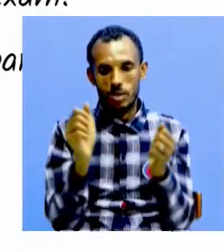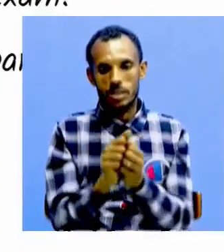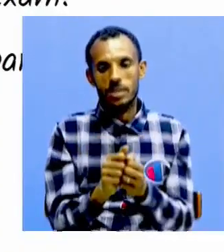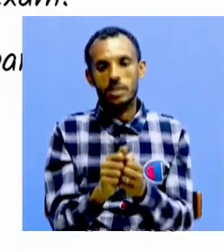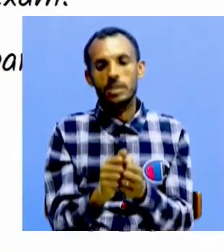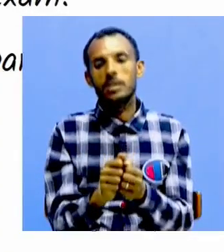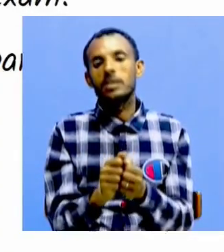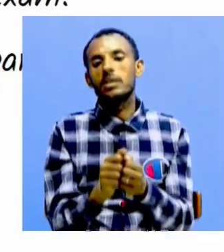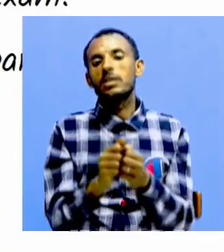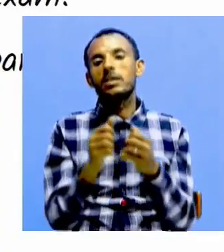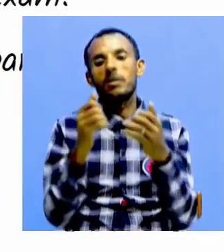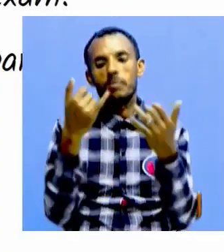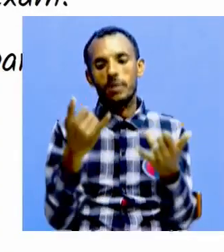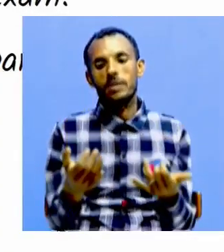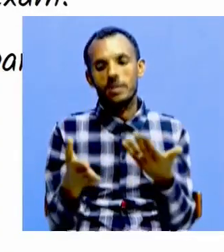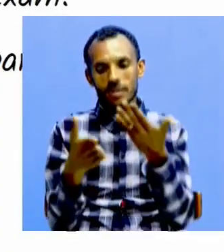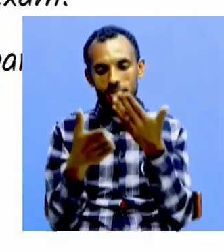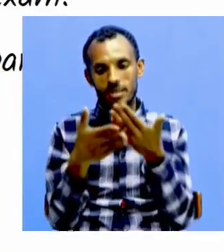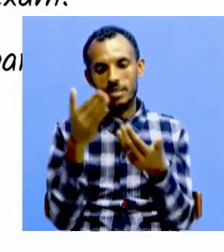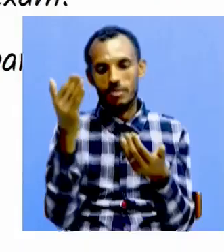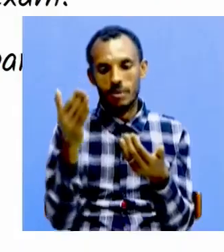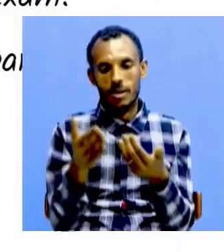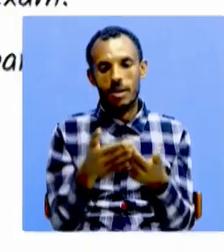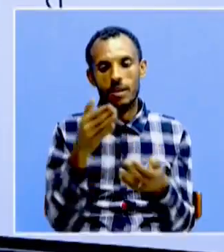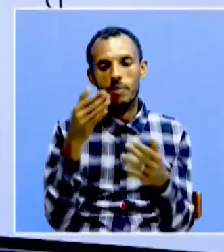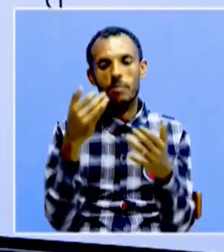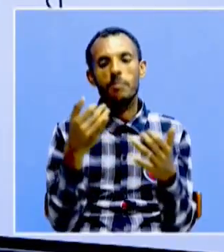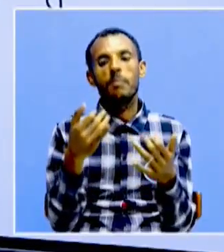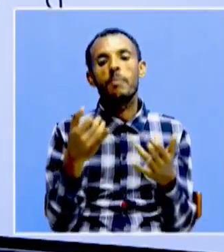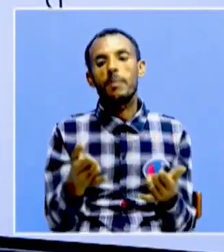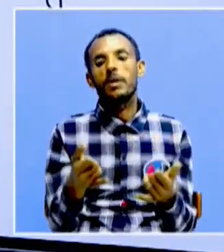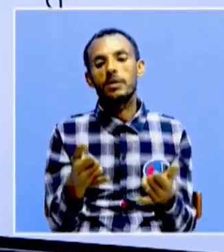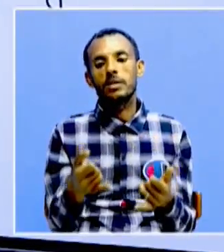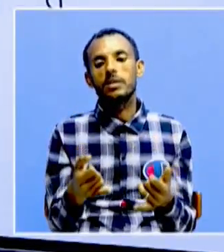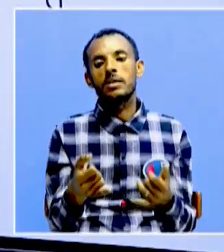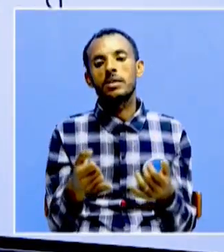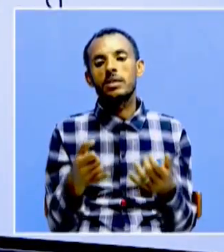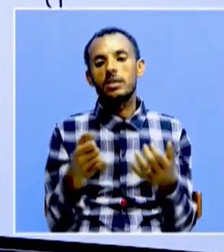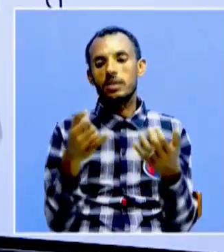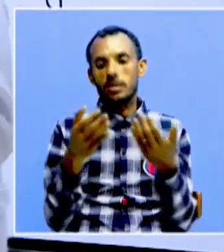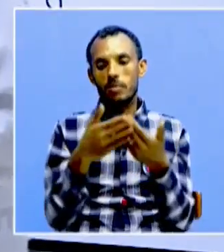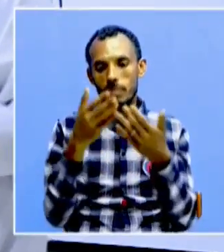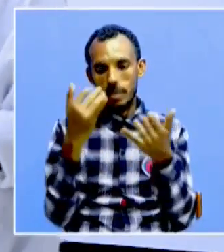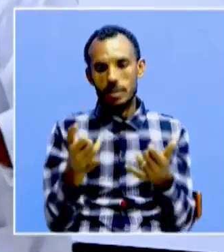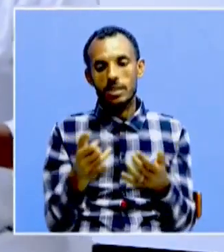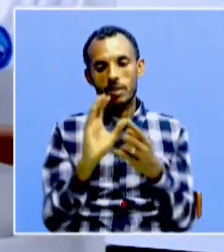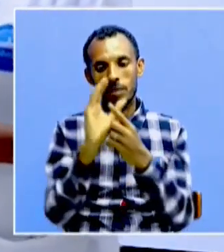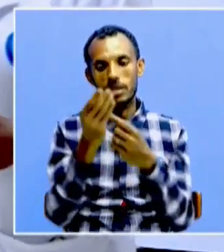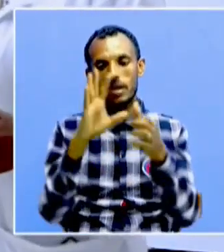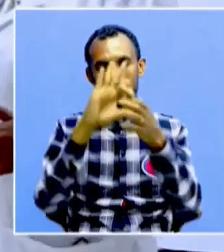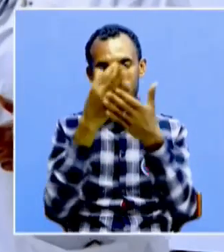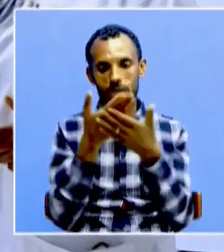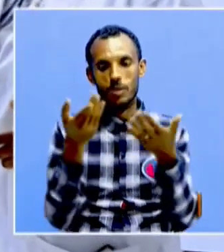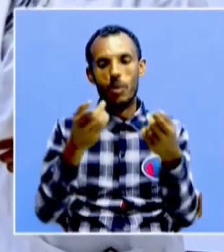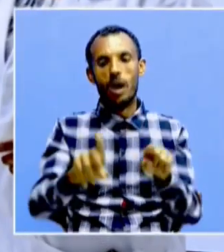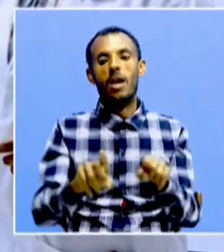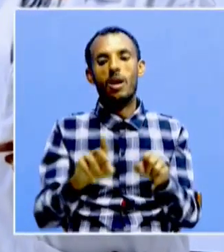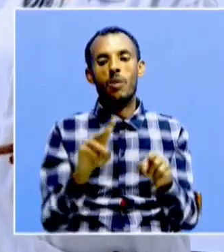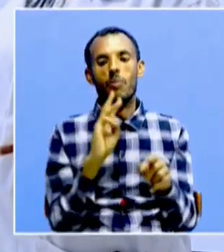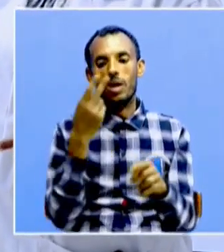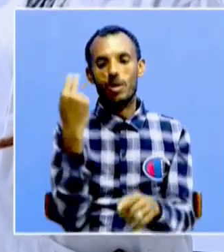simple present. When do we have simple present in a conditional sentence?